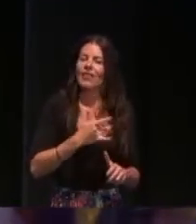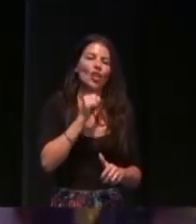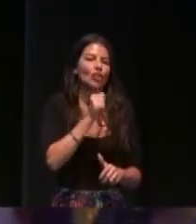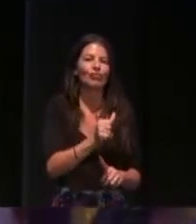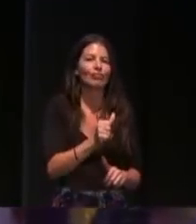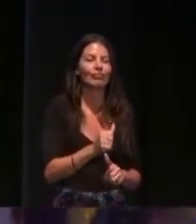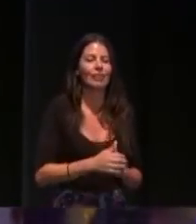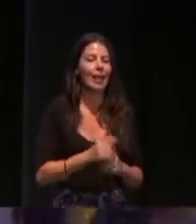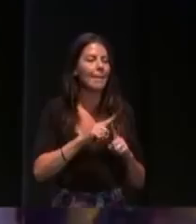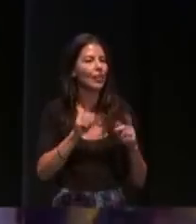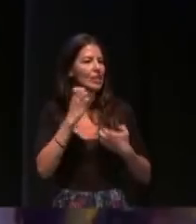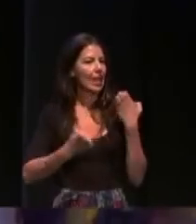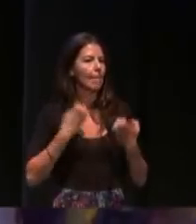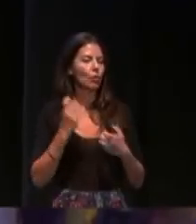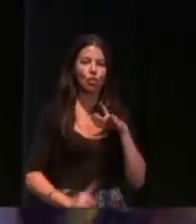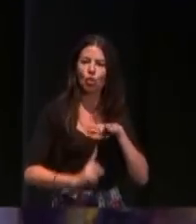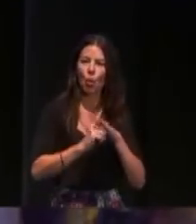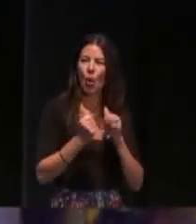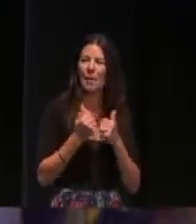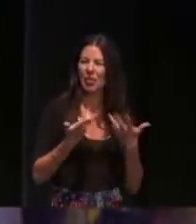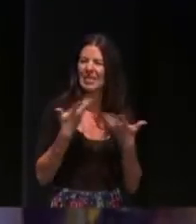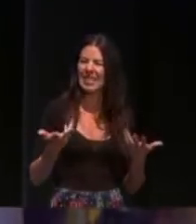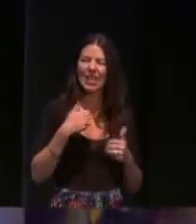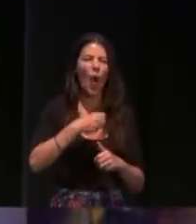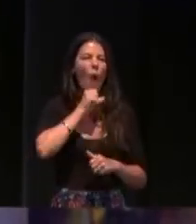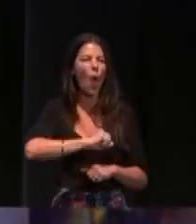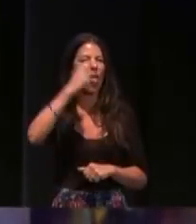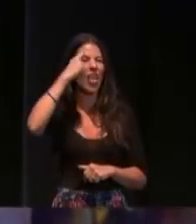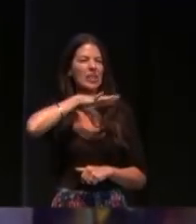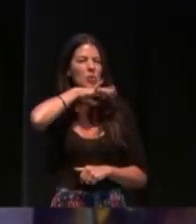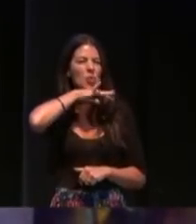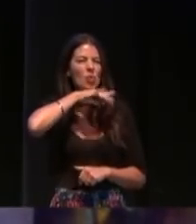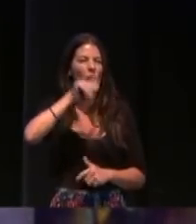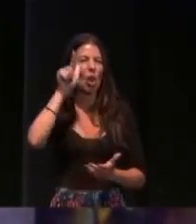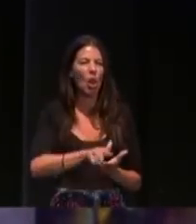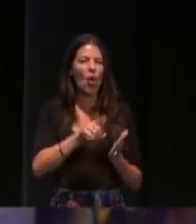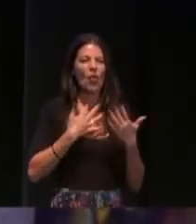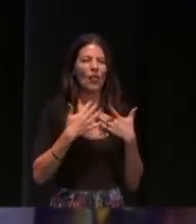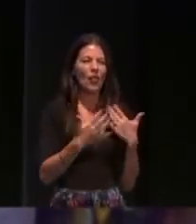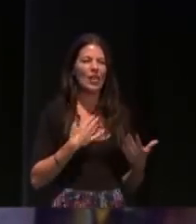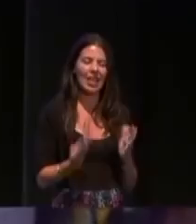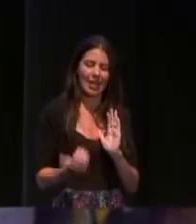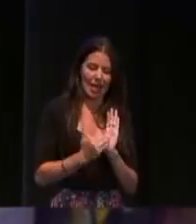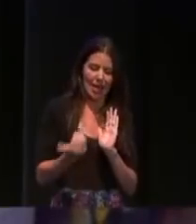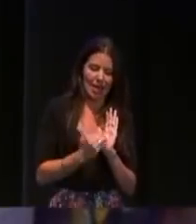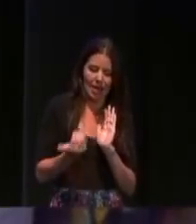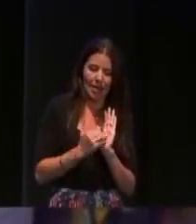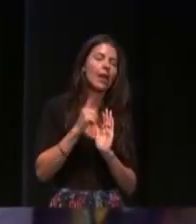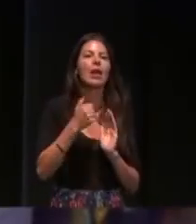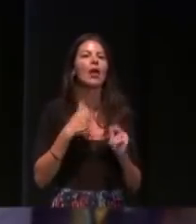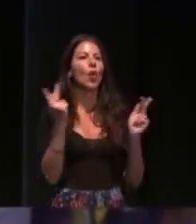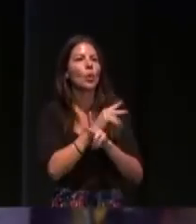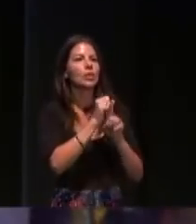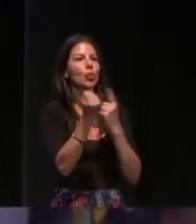time. There's emotions that come up, and there's stagnant thoughts. And as I said earlier, the constant repetition of